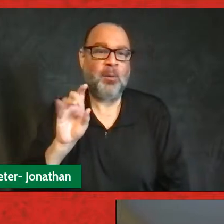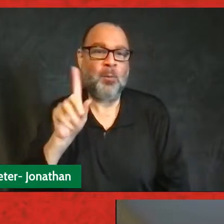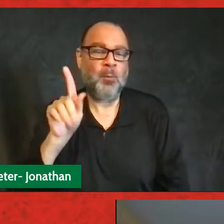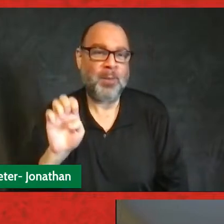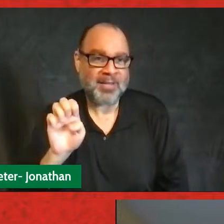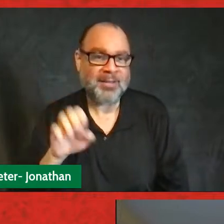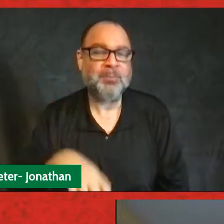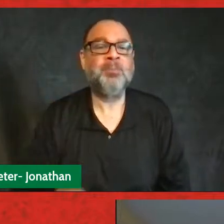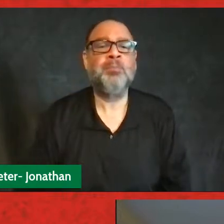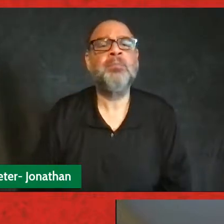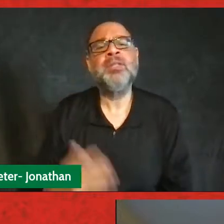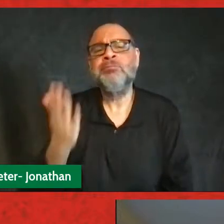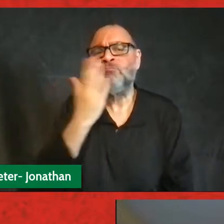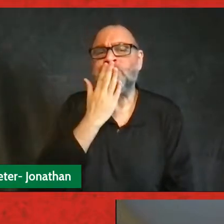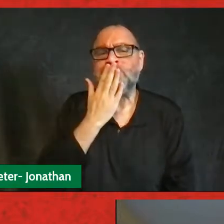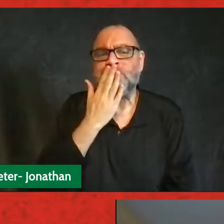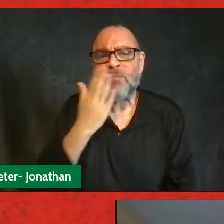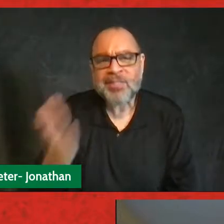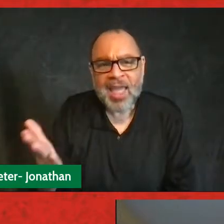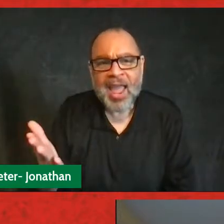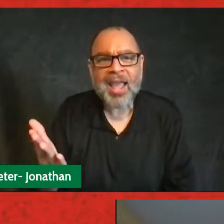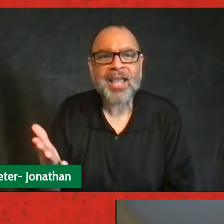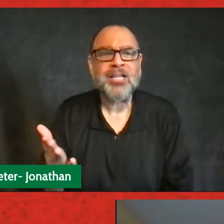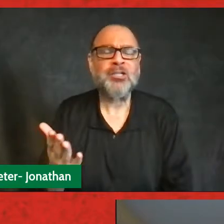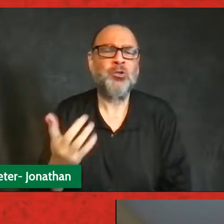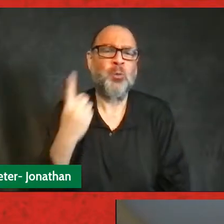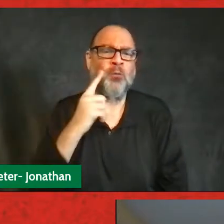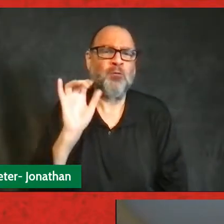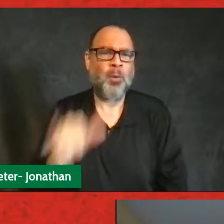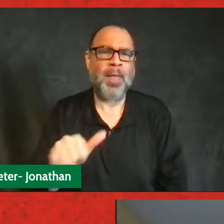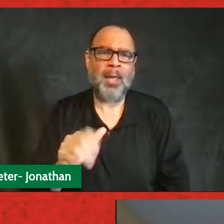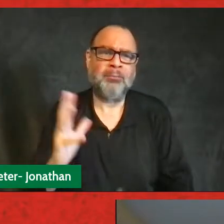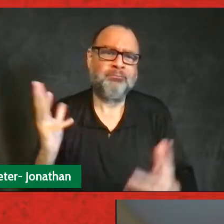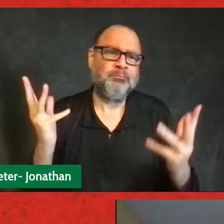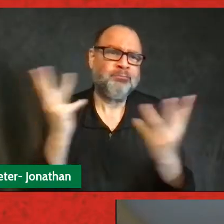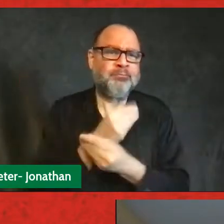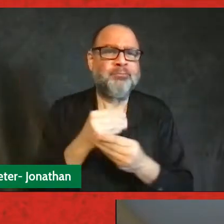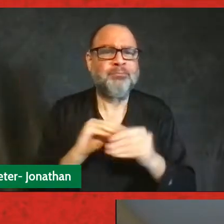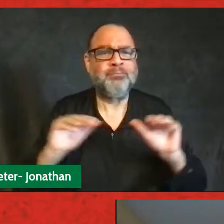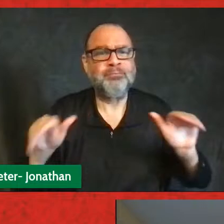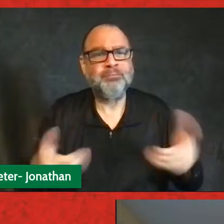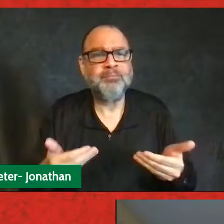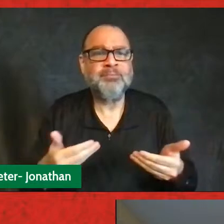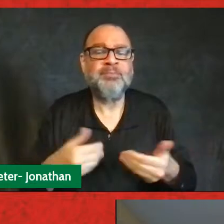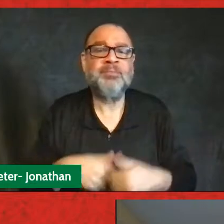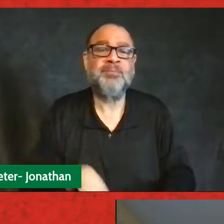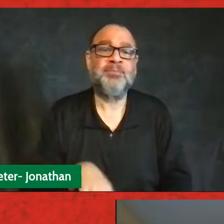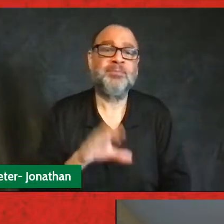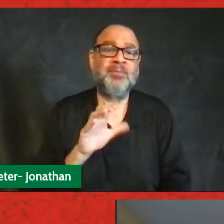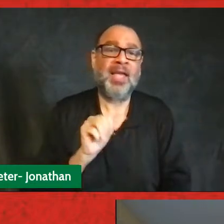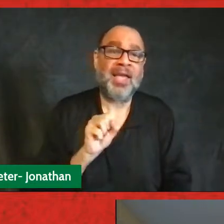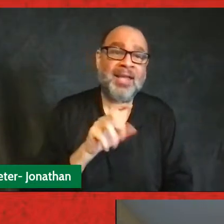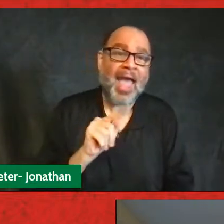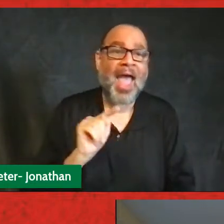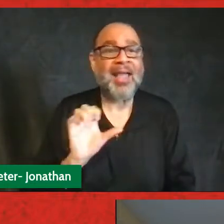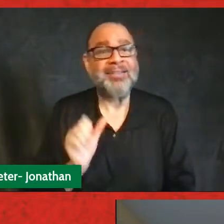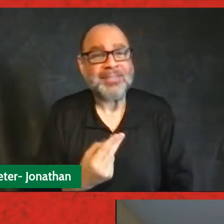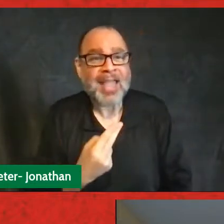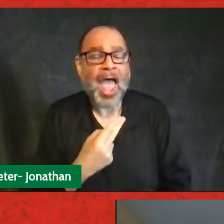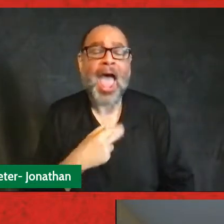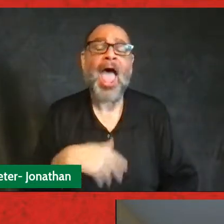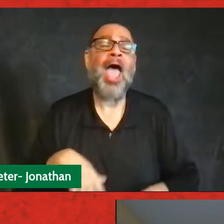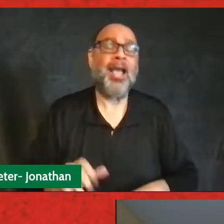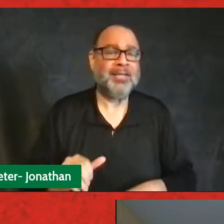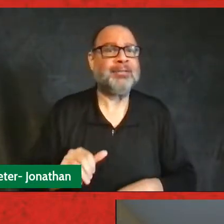Thank you, Jonathan, for that really lovely, lovely introduction. Cass Tech, Raw Class 73,